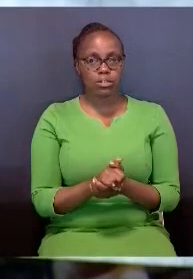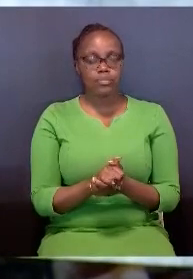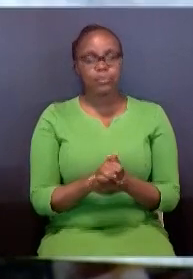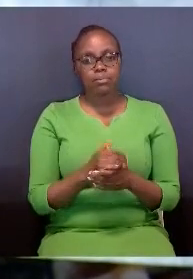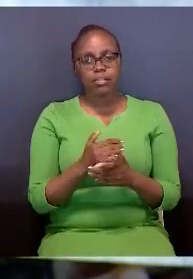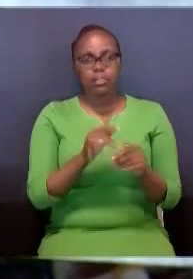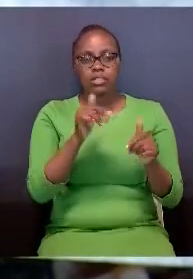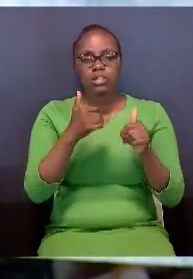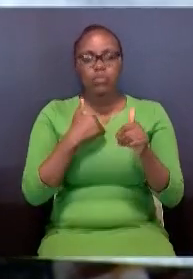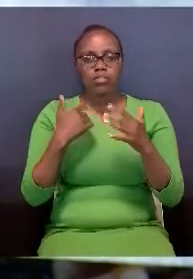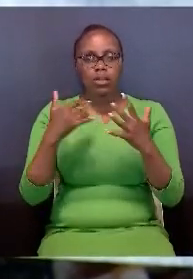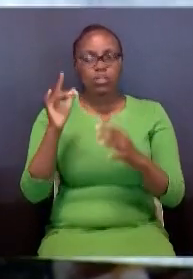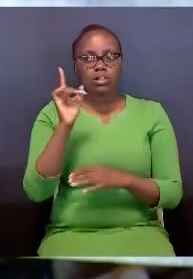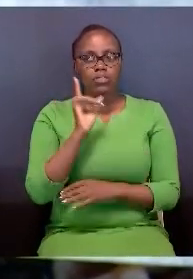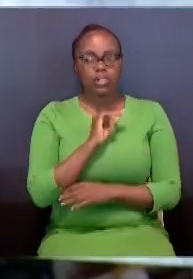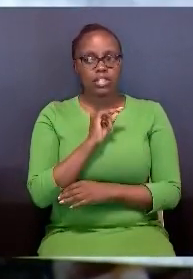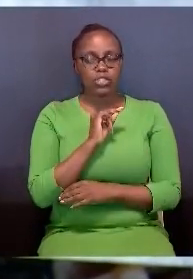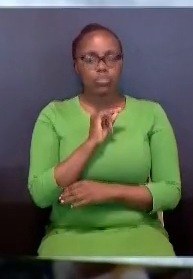was launched